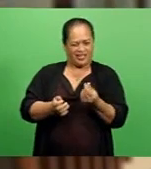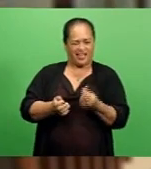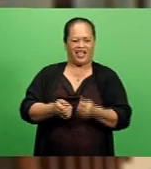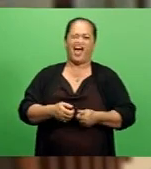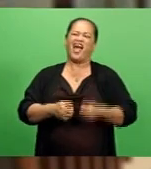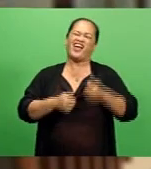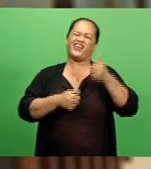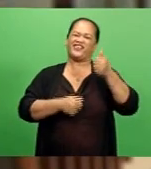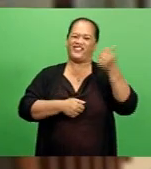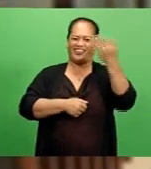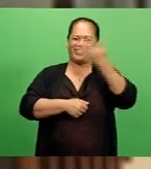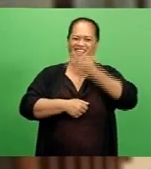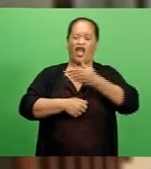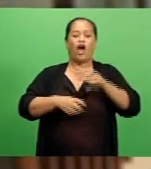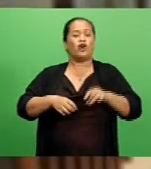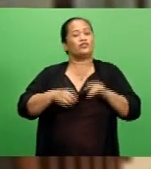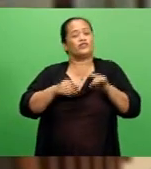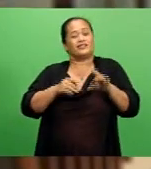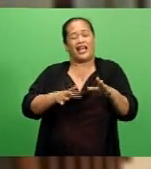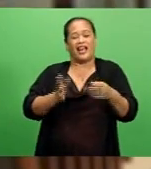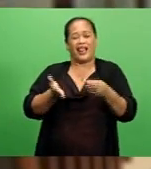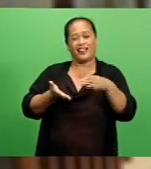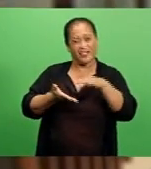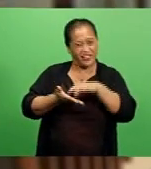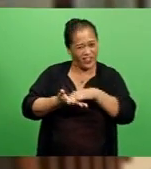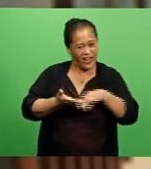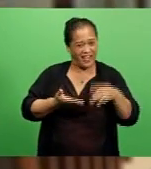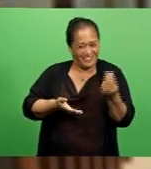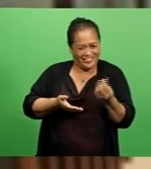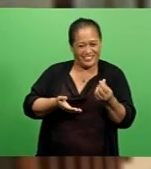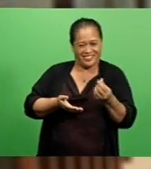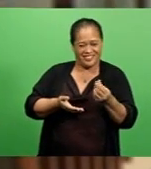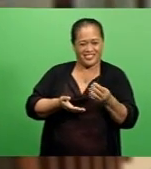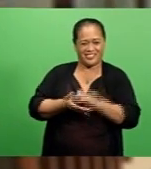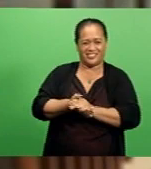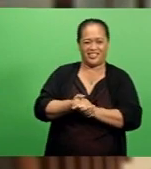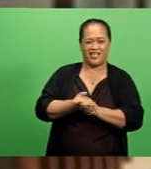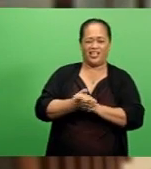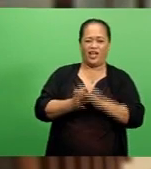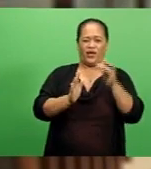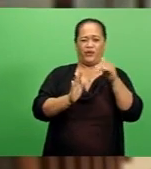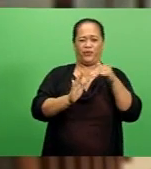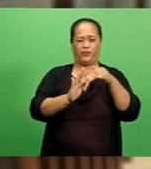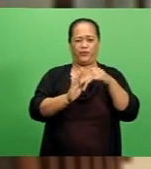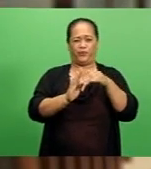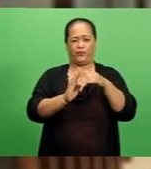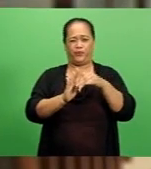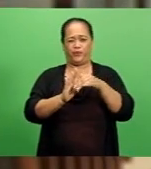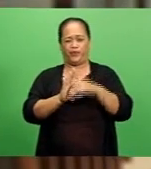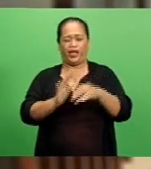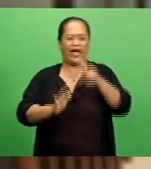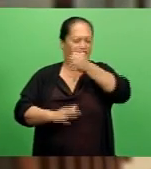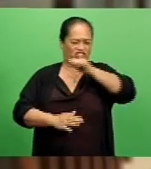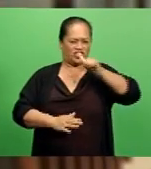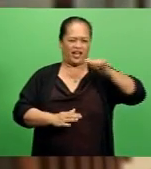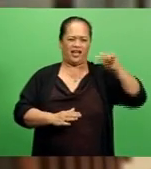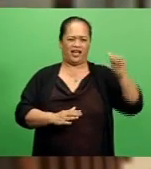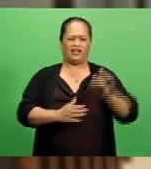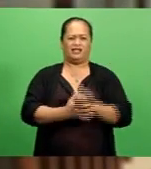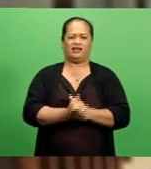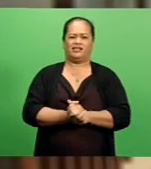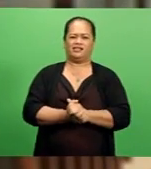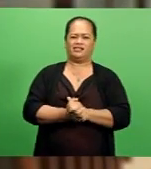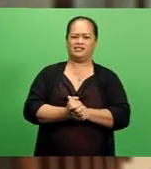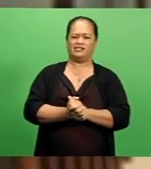The Australian dollar has resumed the downside and slipped lower as the US dollar renewed strength in Asia. The